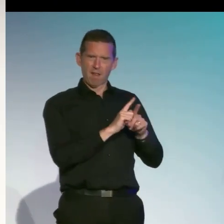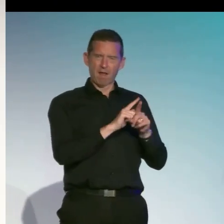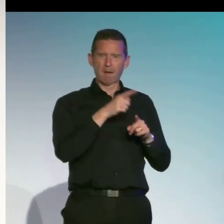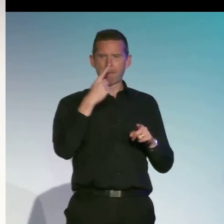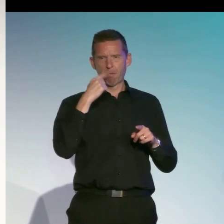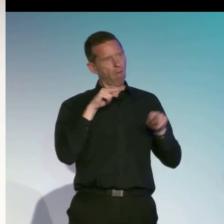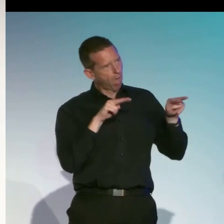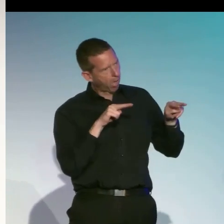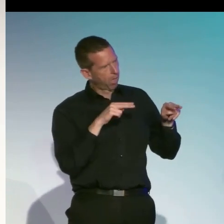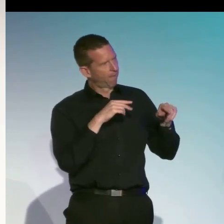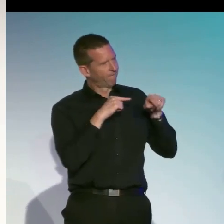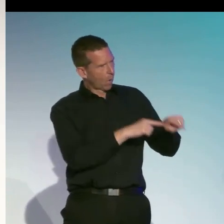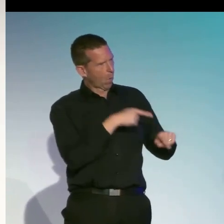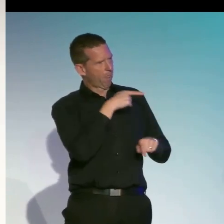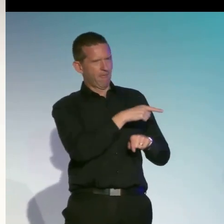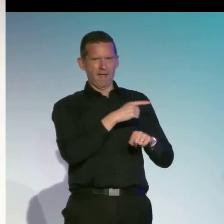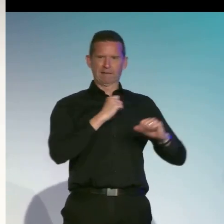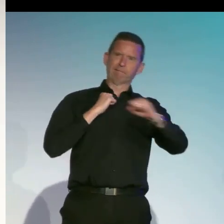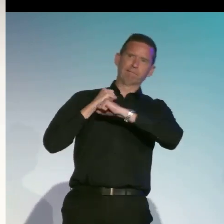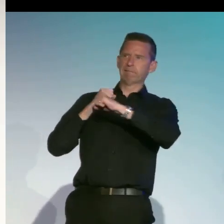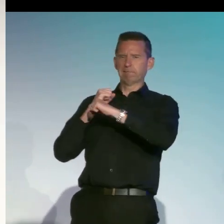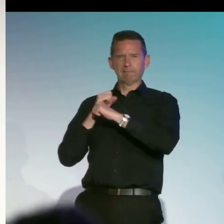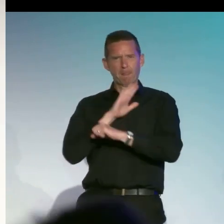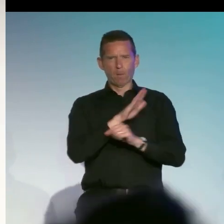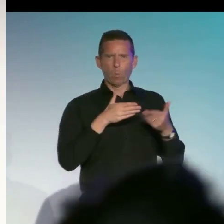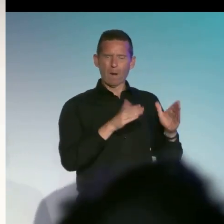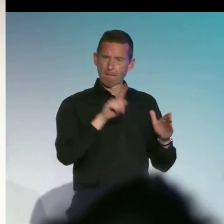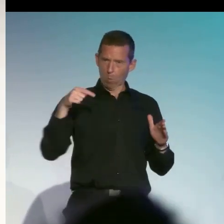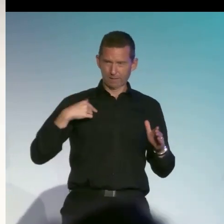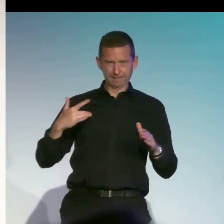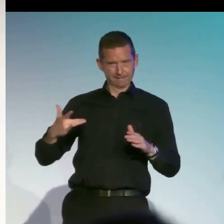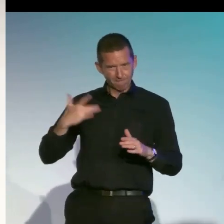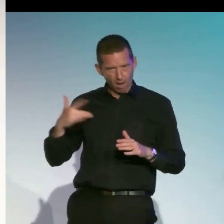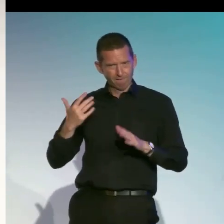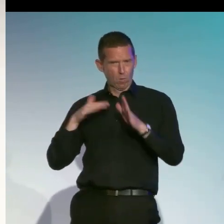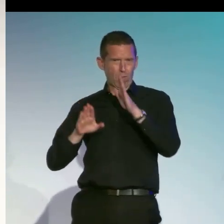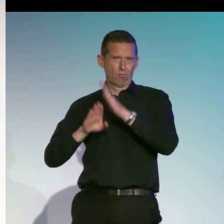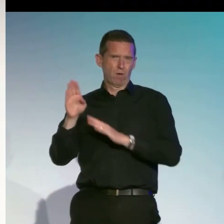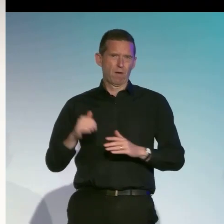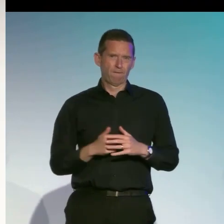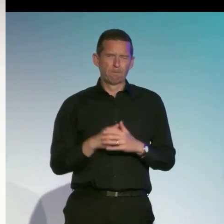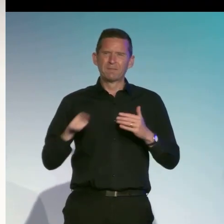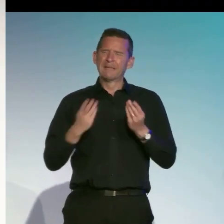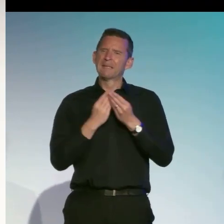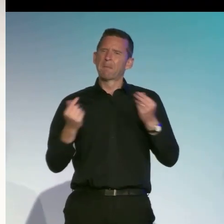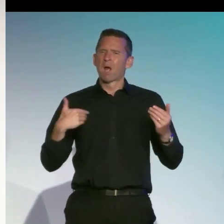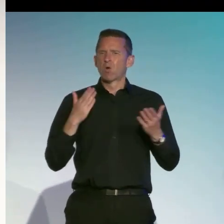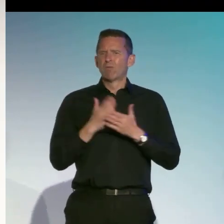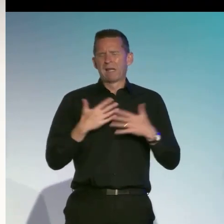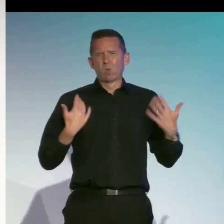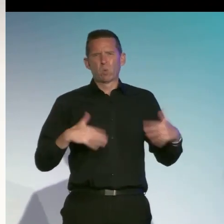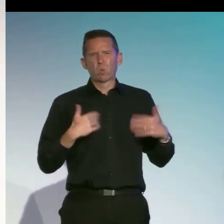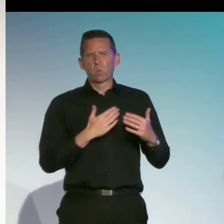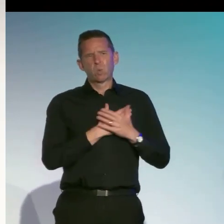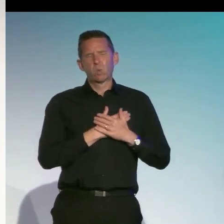propaganda, quote unquote. We have managed to survive and thrive. And that's something that I really take heart from, and something